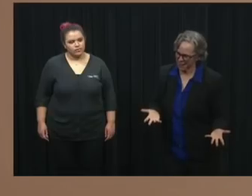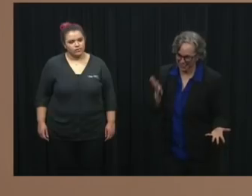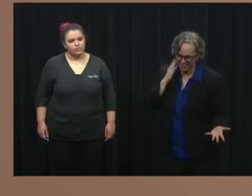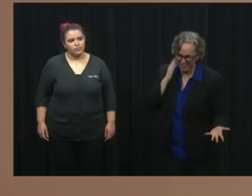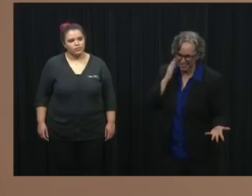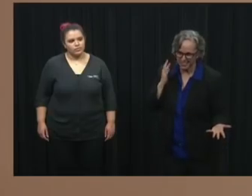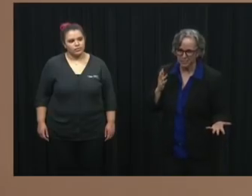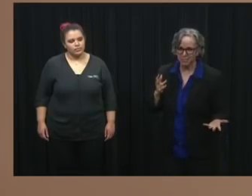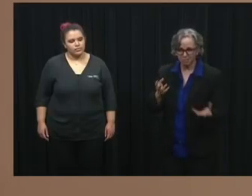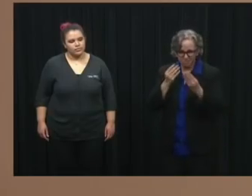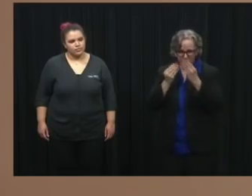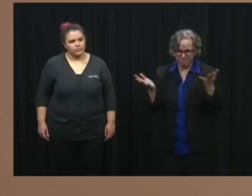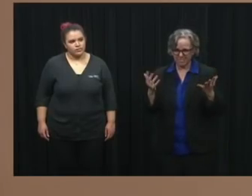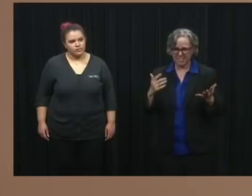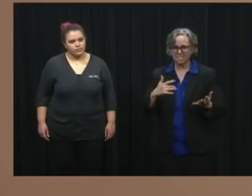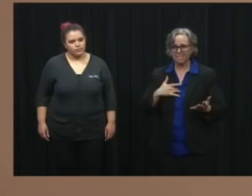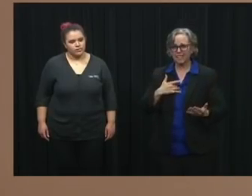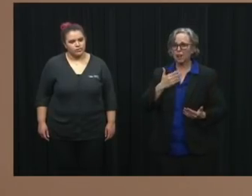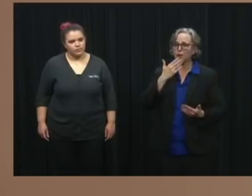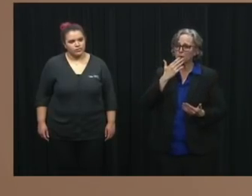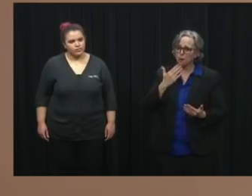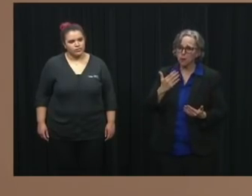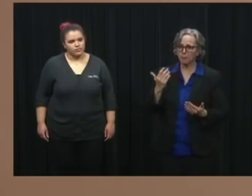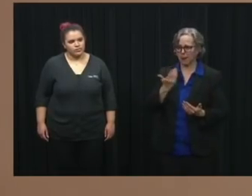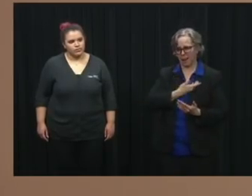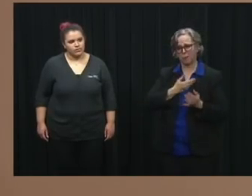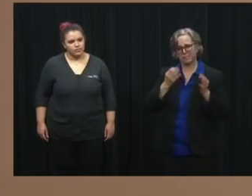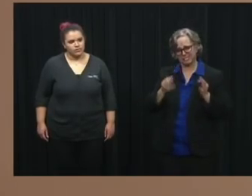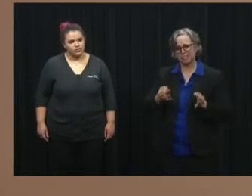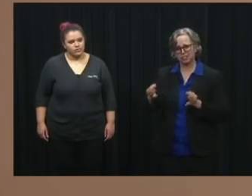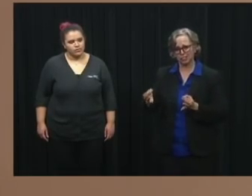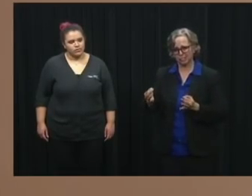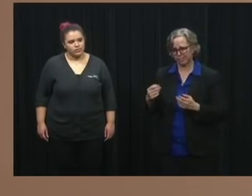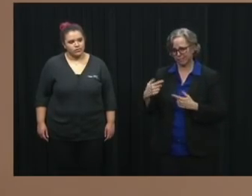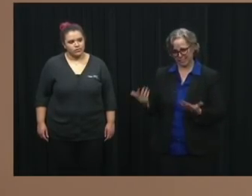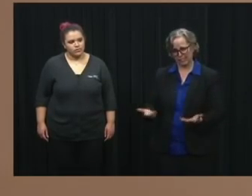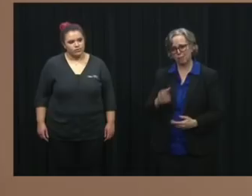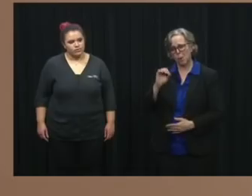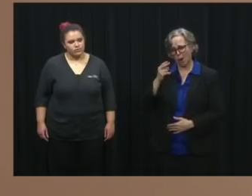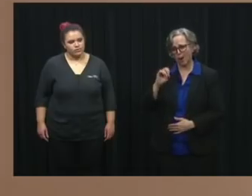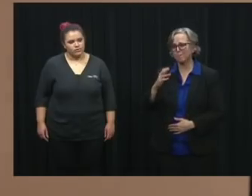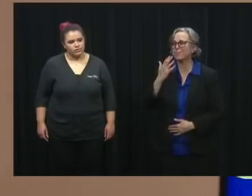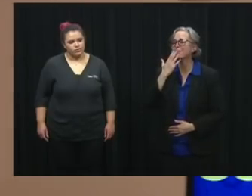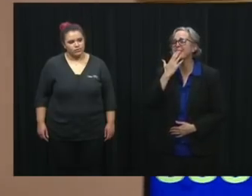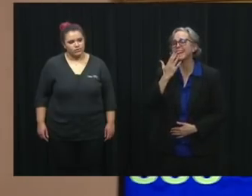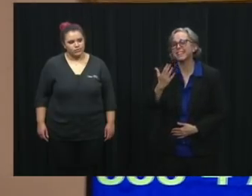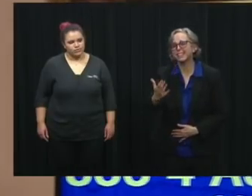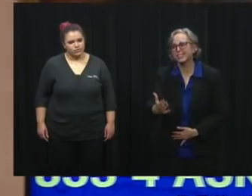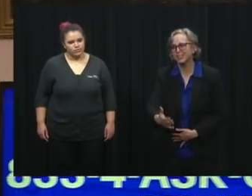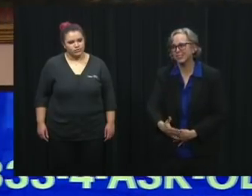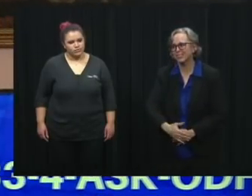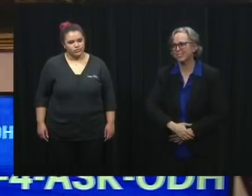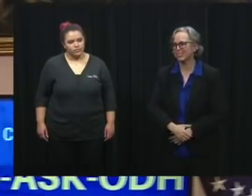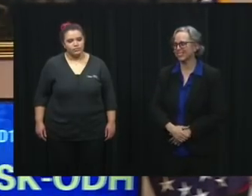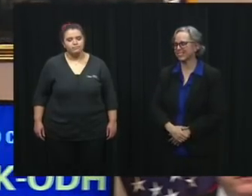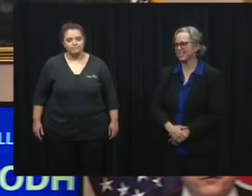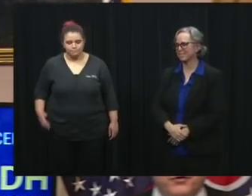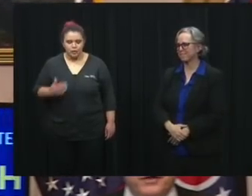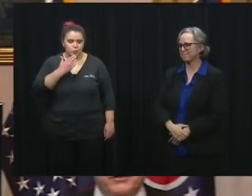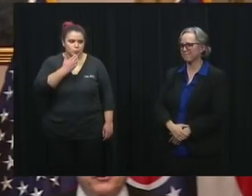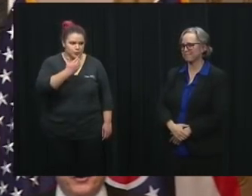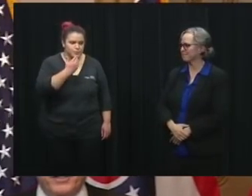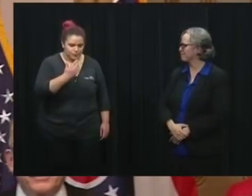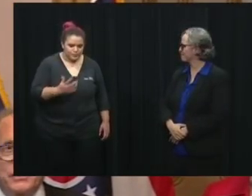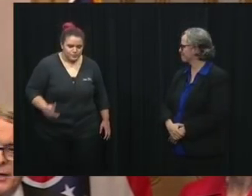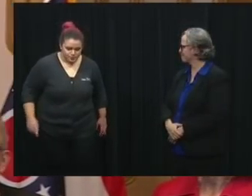good about the actions we've taken here in Ohio. Thank you. Thank you. Well, thank you all very much